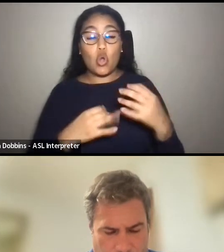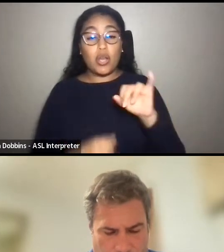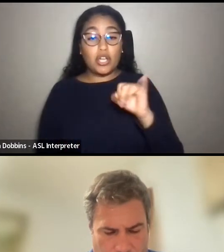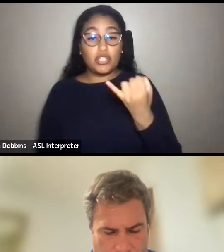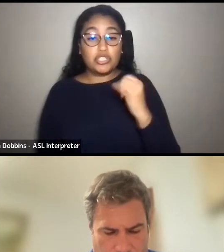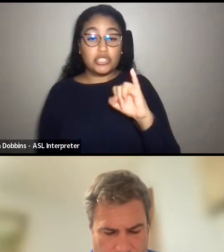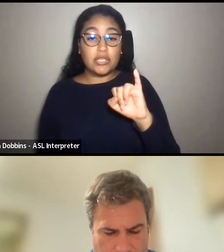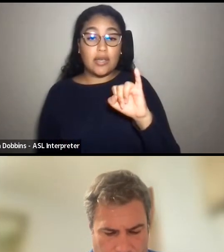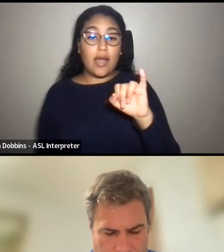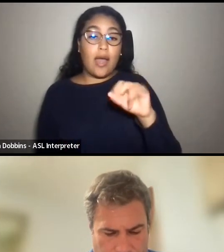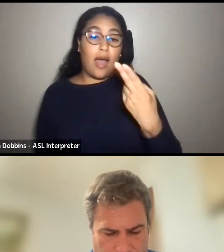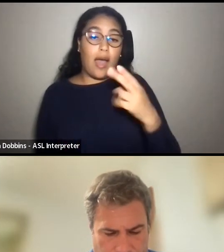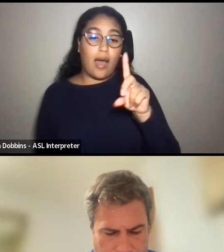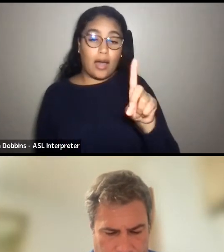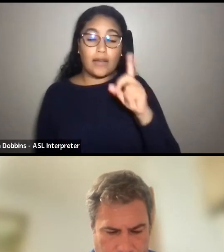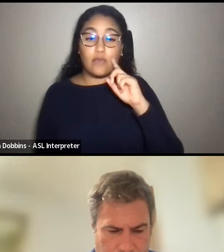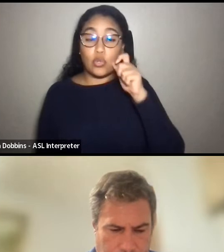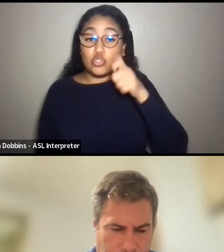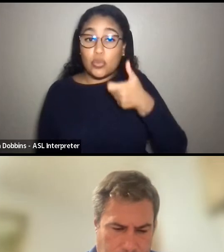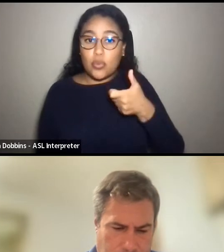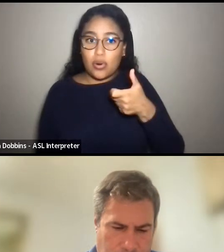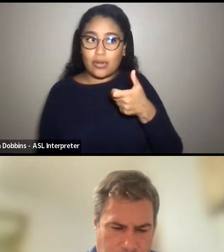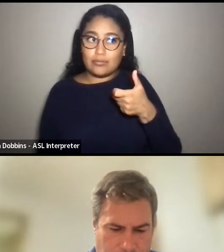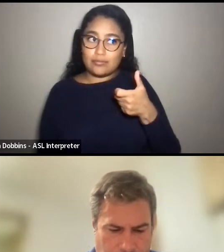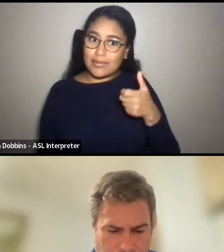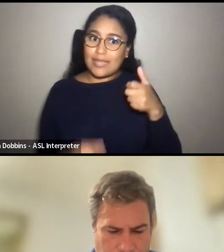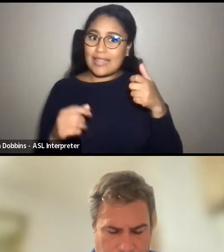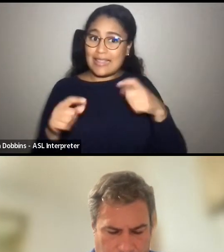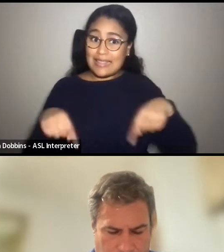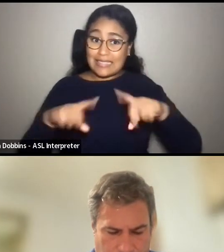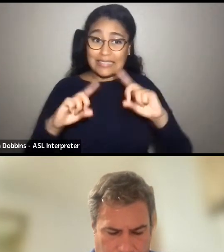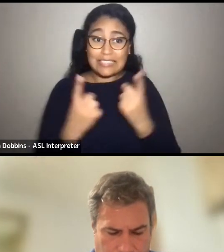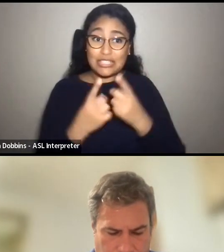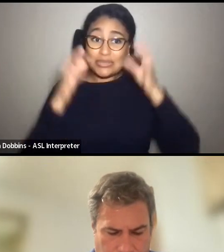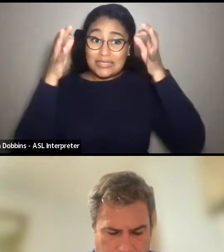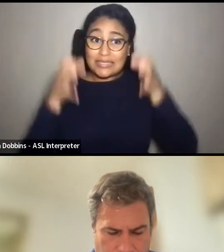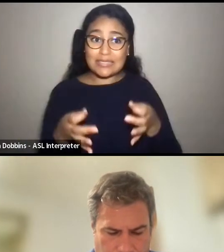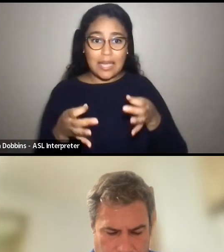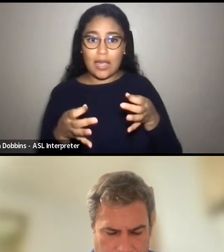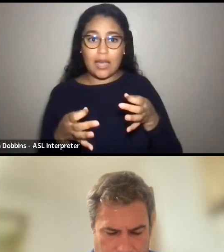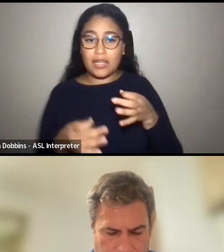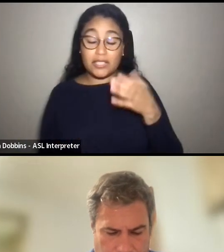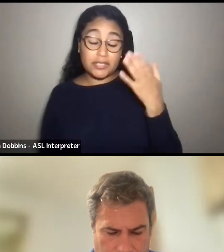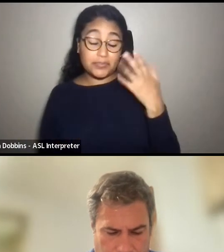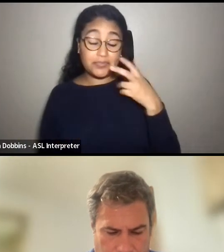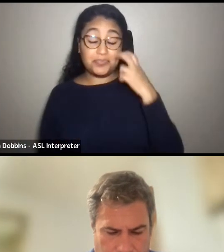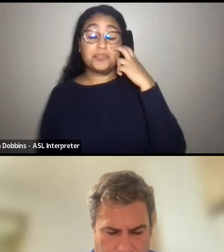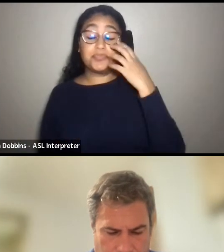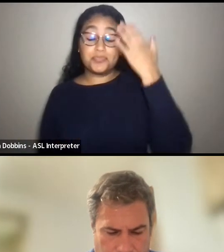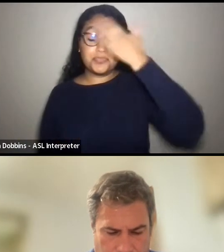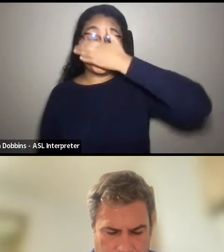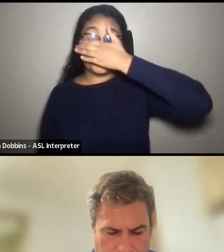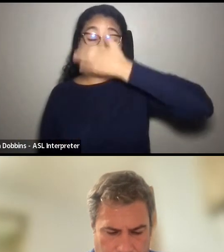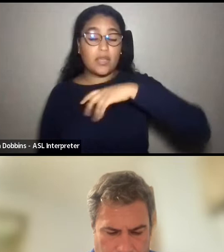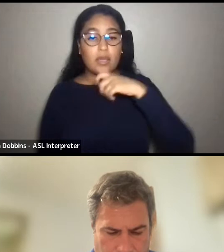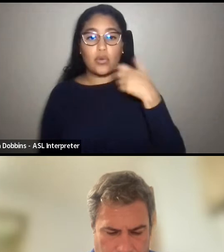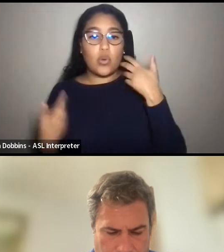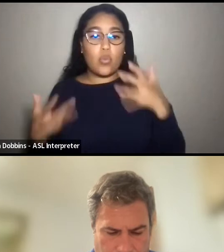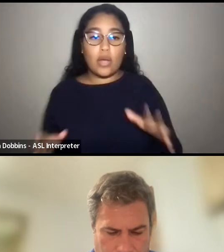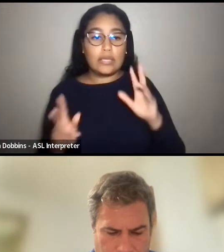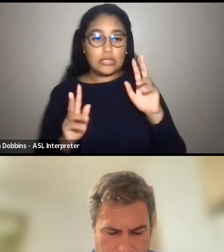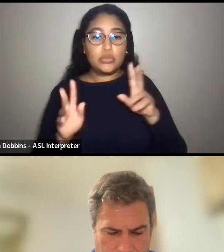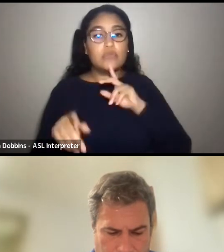the education our children are receiving right now because the district has decided to turn a blind eye to the depravity of what's happening in